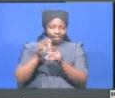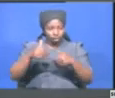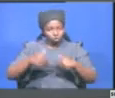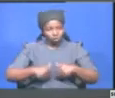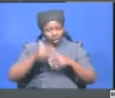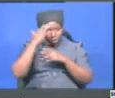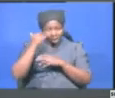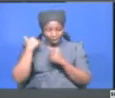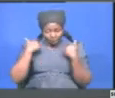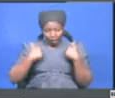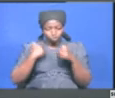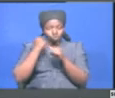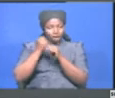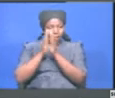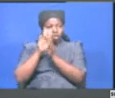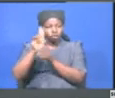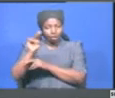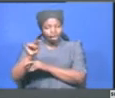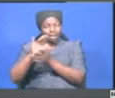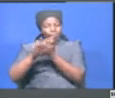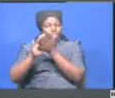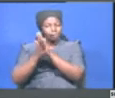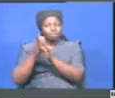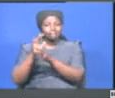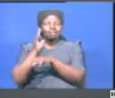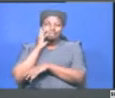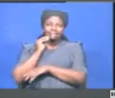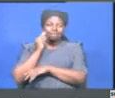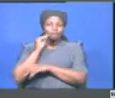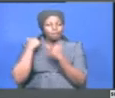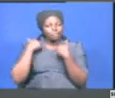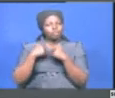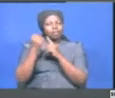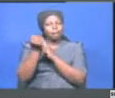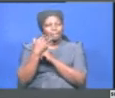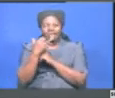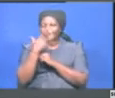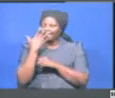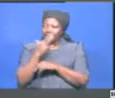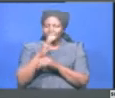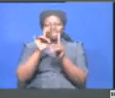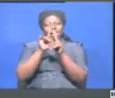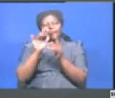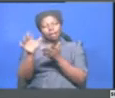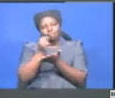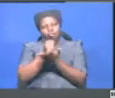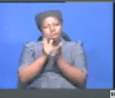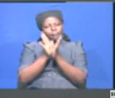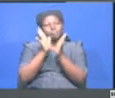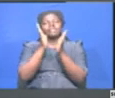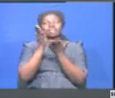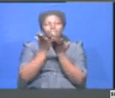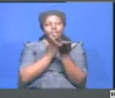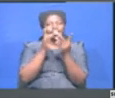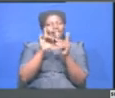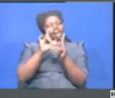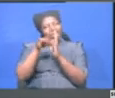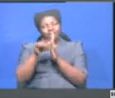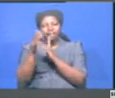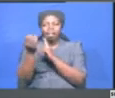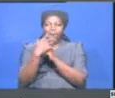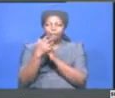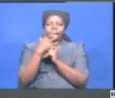I was mentored. I was employed in the public service. And then I was mentored. Because, you know, youth, we want to know how much am I